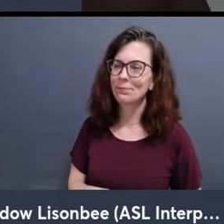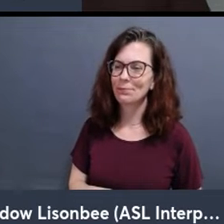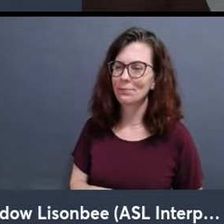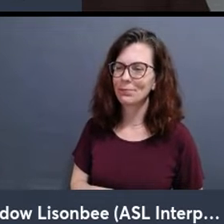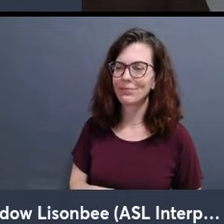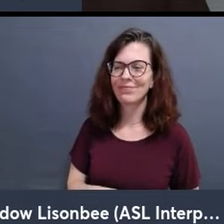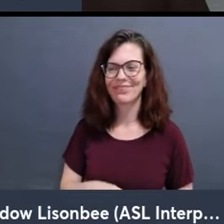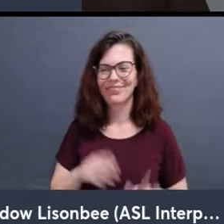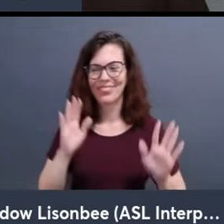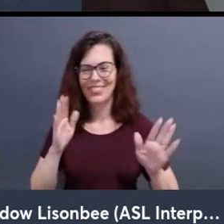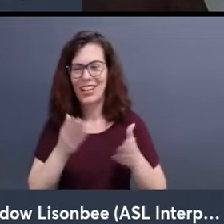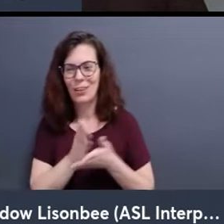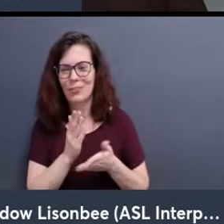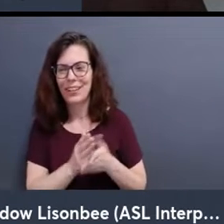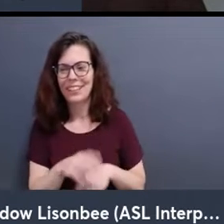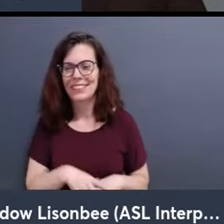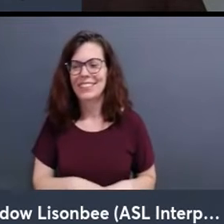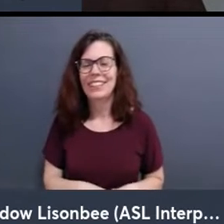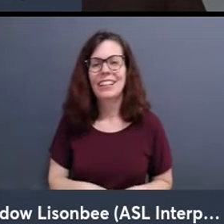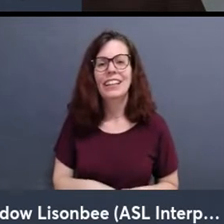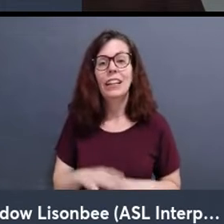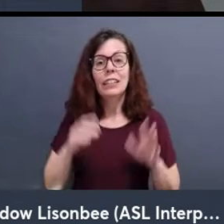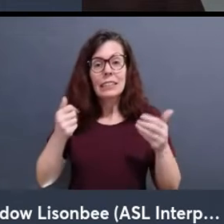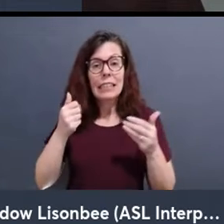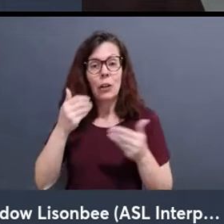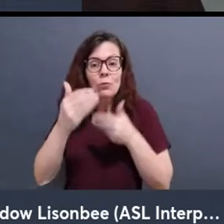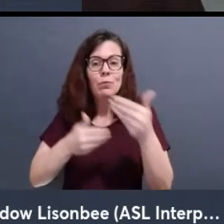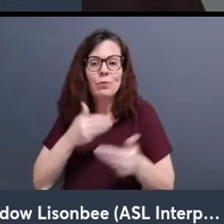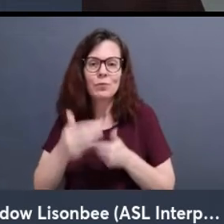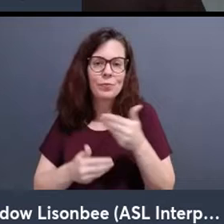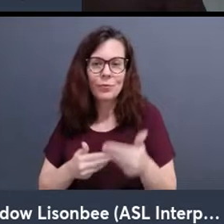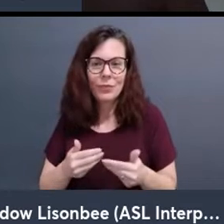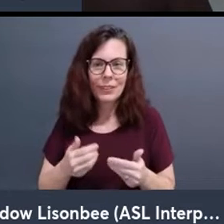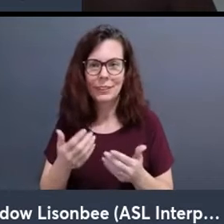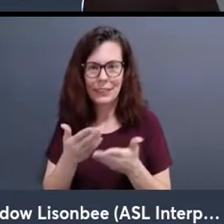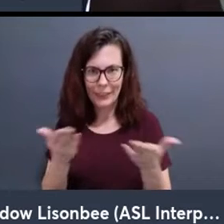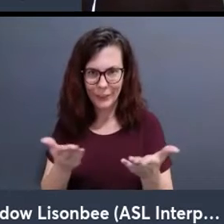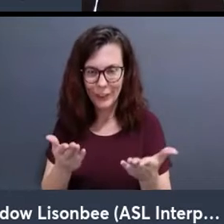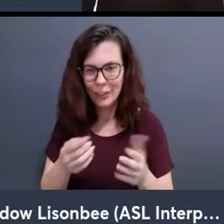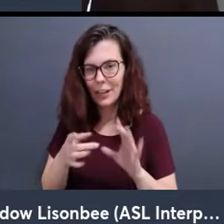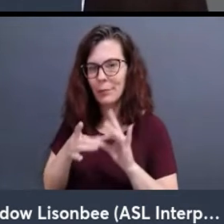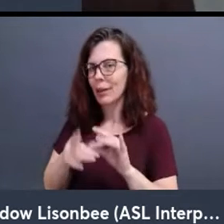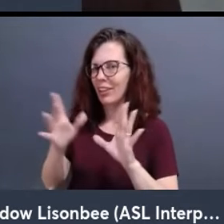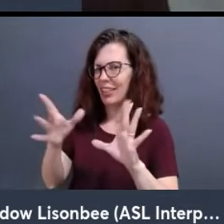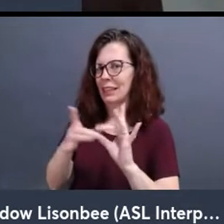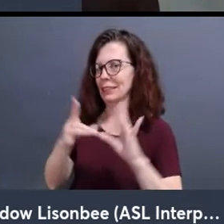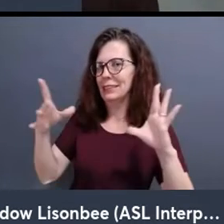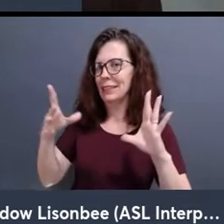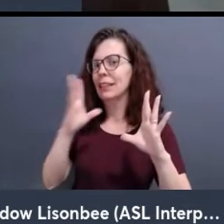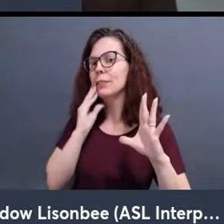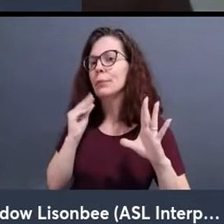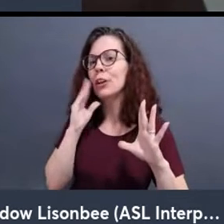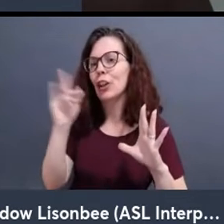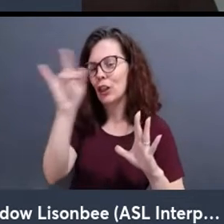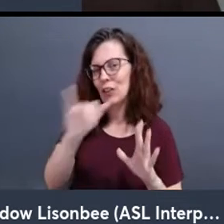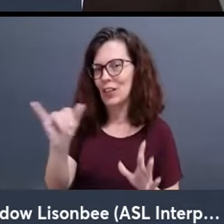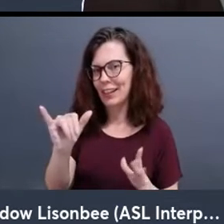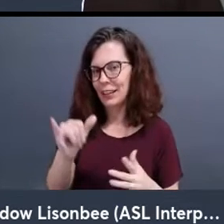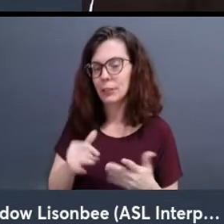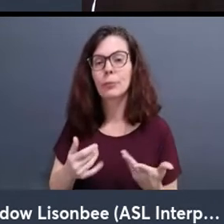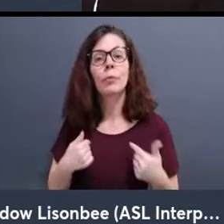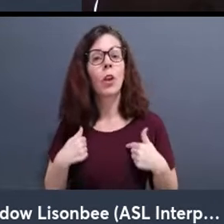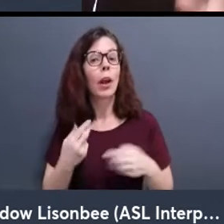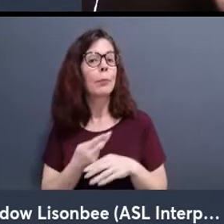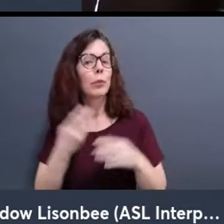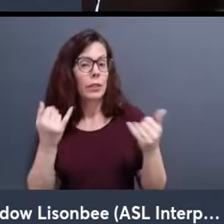All right. So we'll walk through a little bit here about what the disconnected experience looks like. And so what I'm using